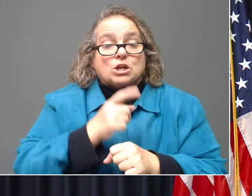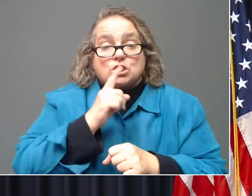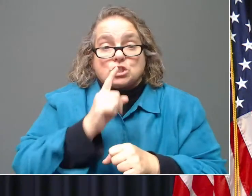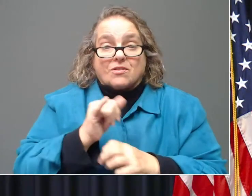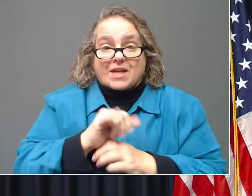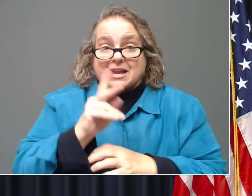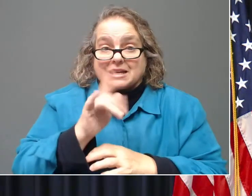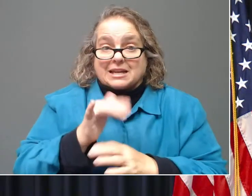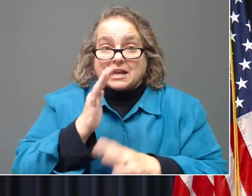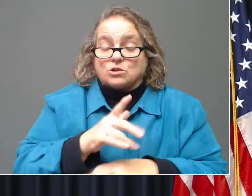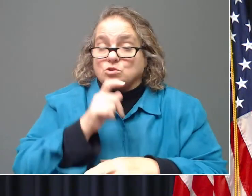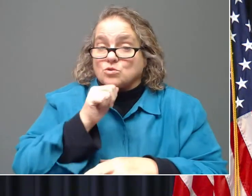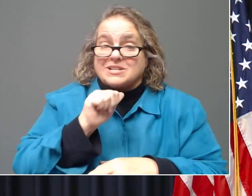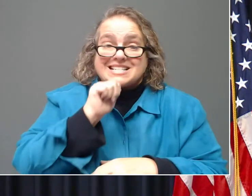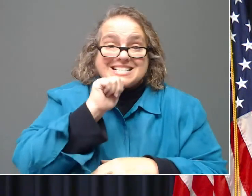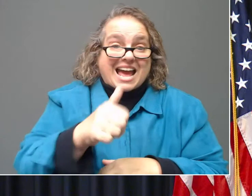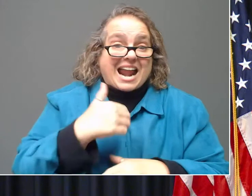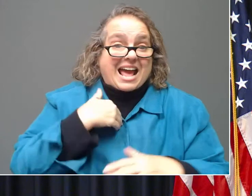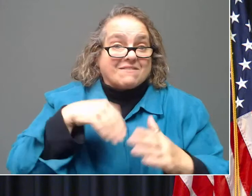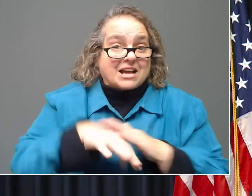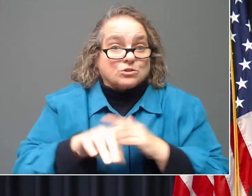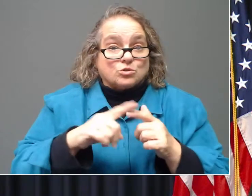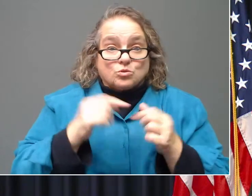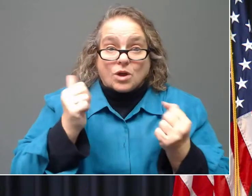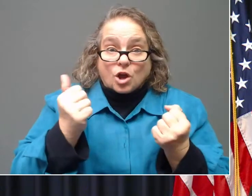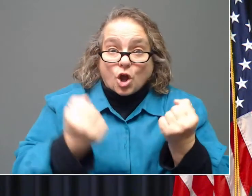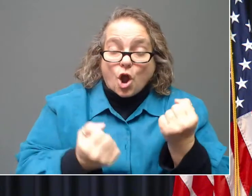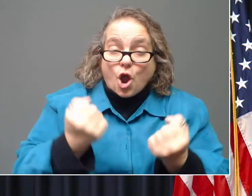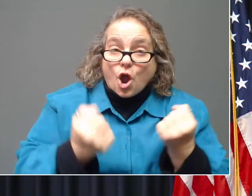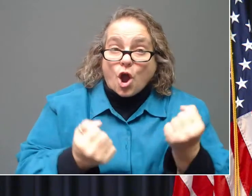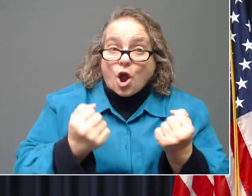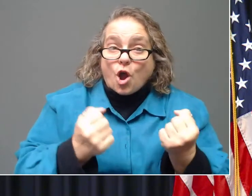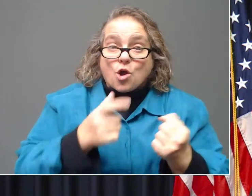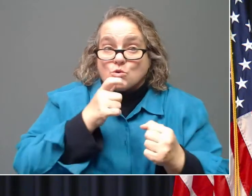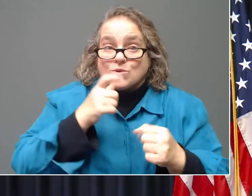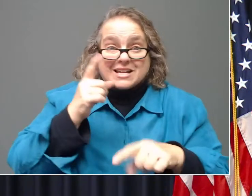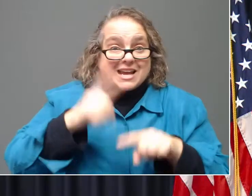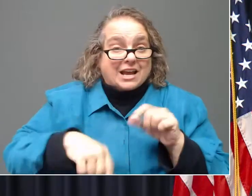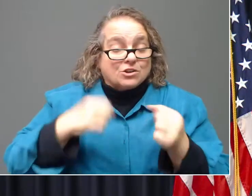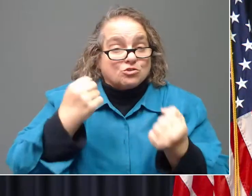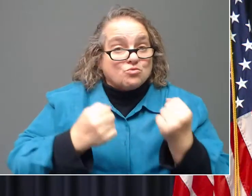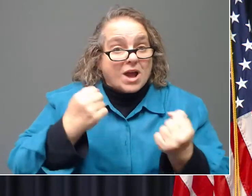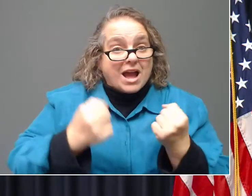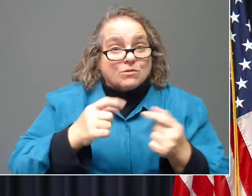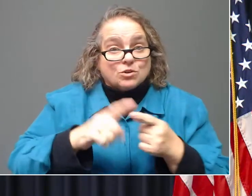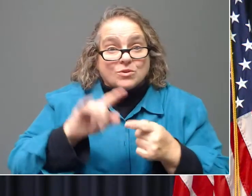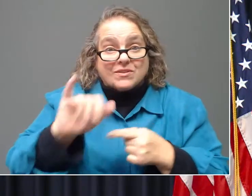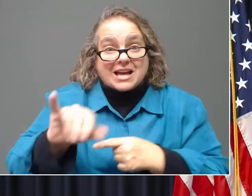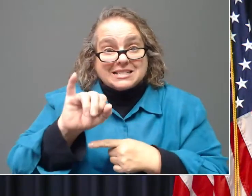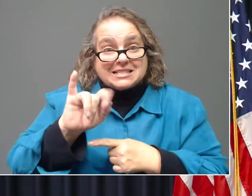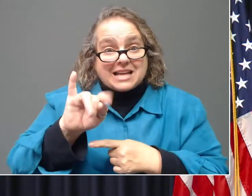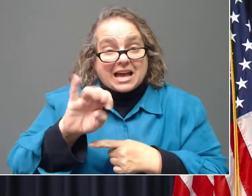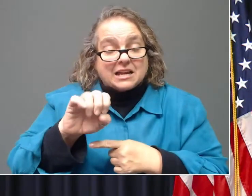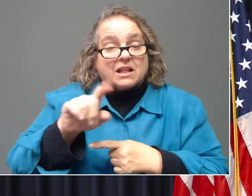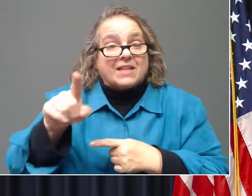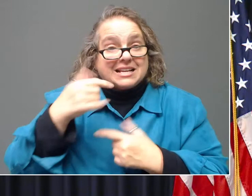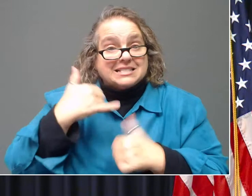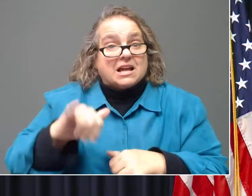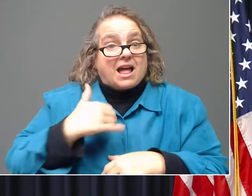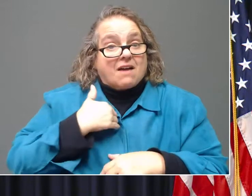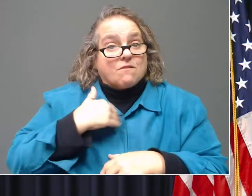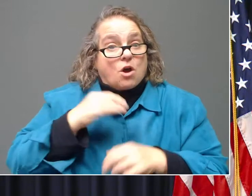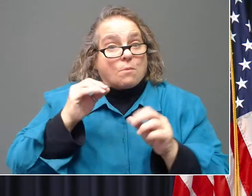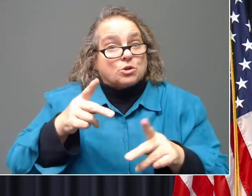who don't have access to a car or aren't able to drive to these regional sites, that they do still have the opportunity to